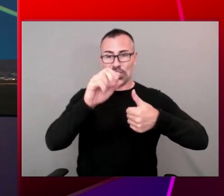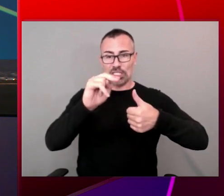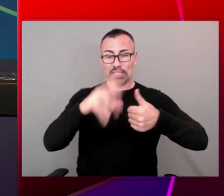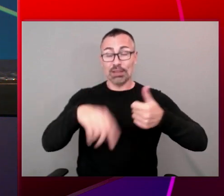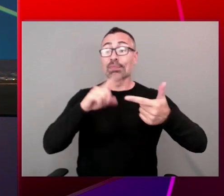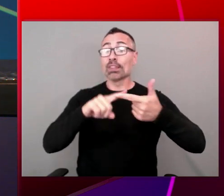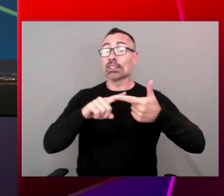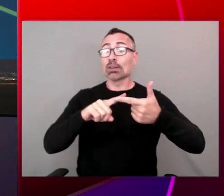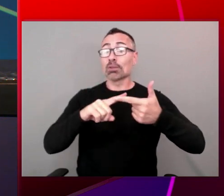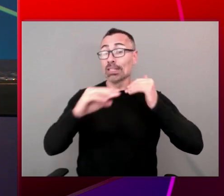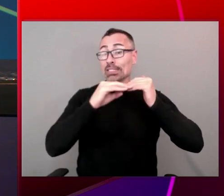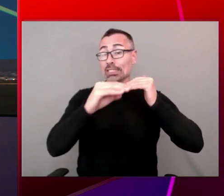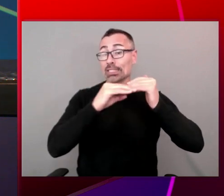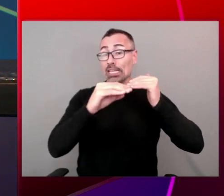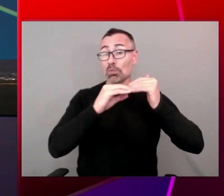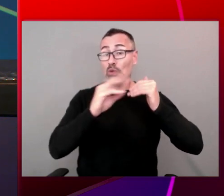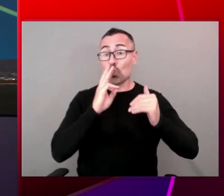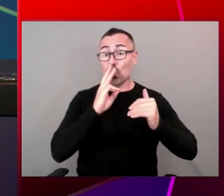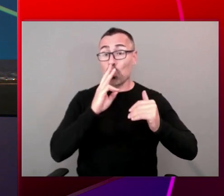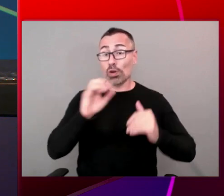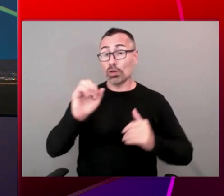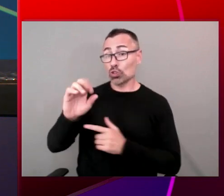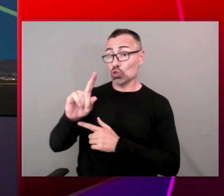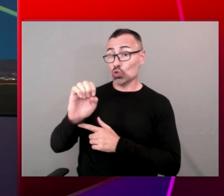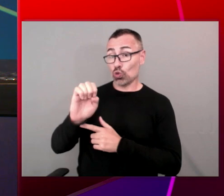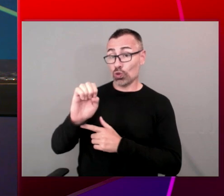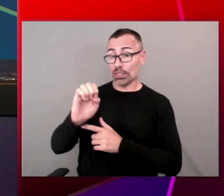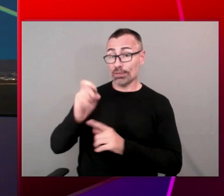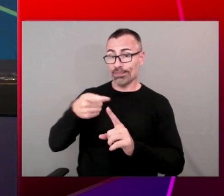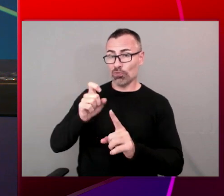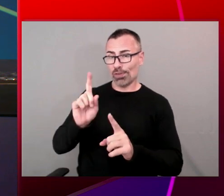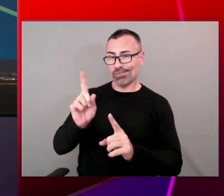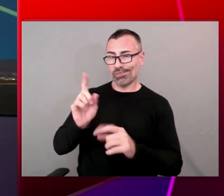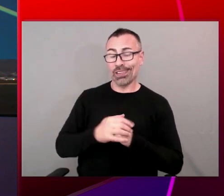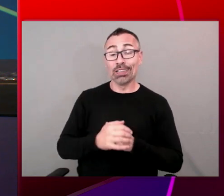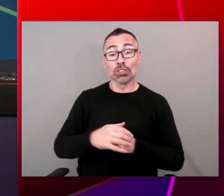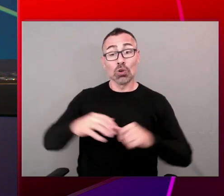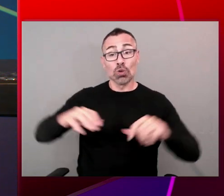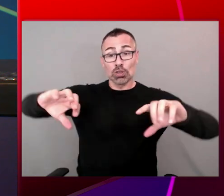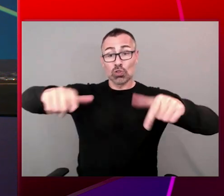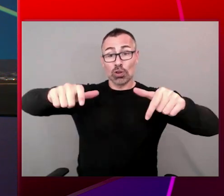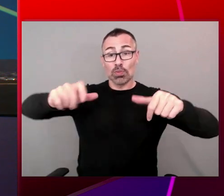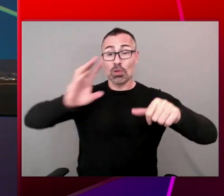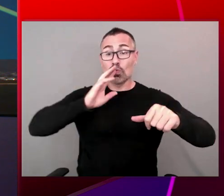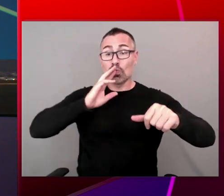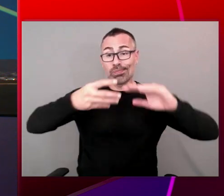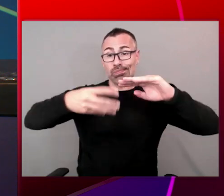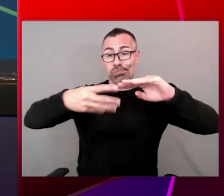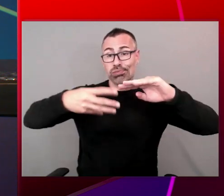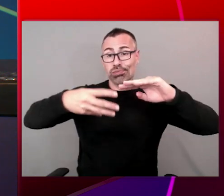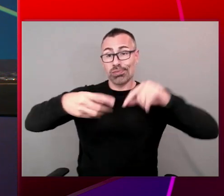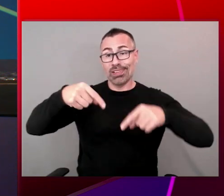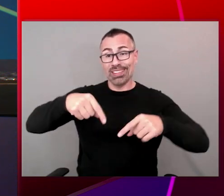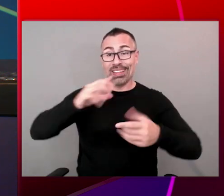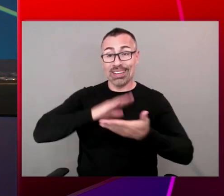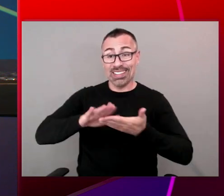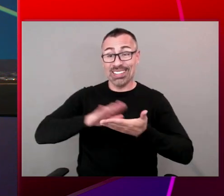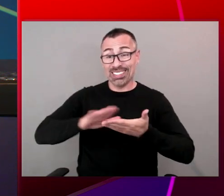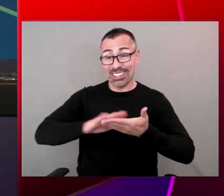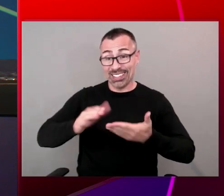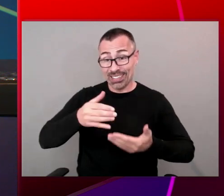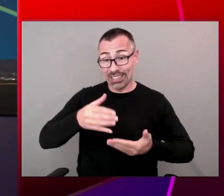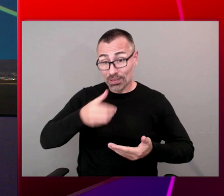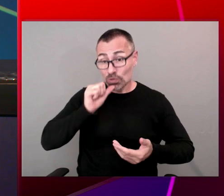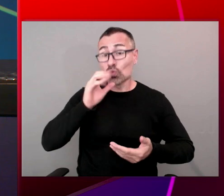water sources. So when we turn on the tap to get a glass of water, it's clean, drinkable water. Yeah. And a lot of the data center industry, we use